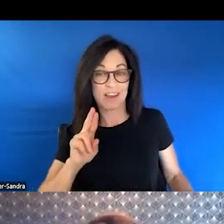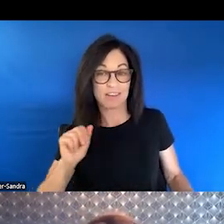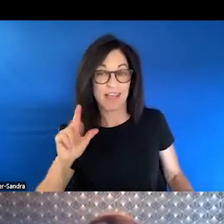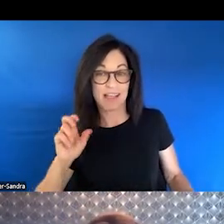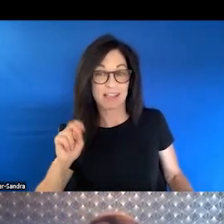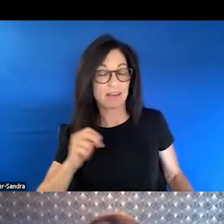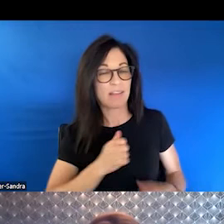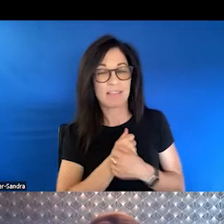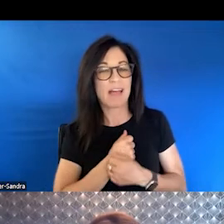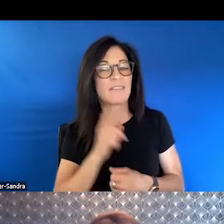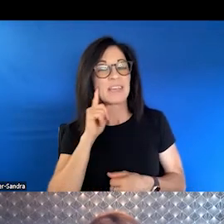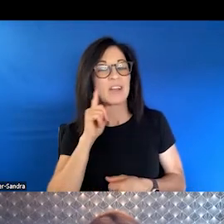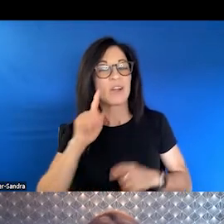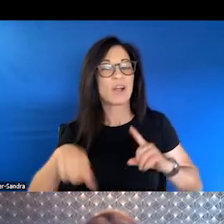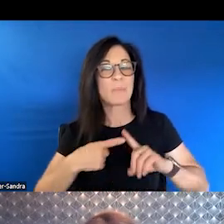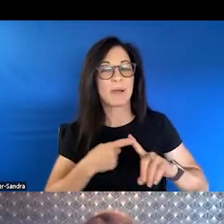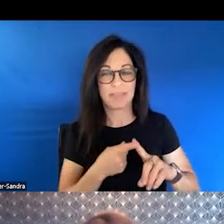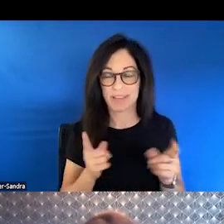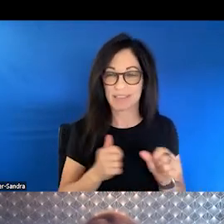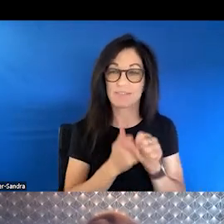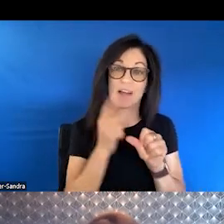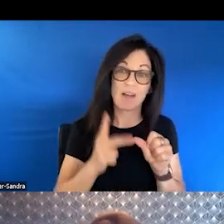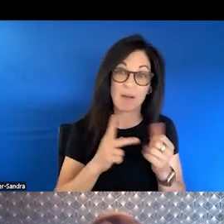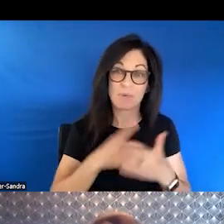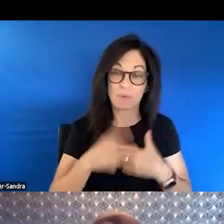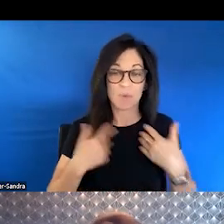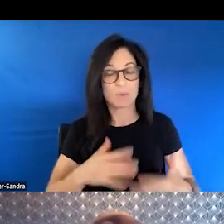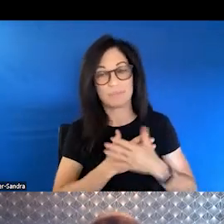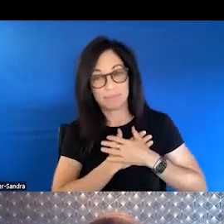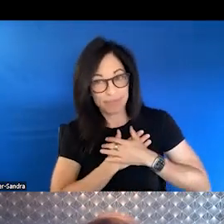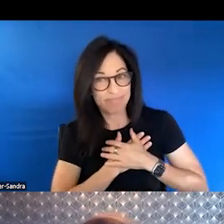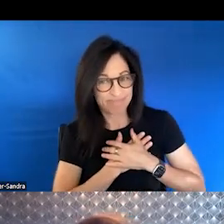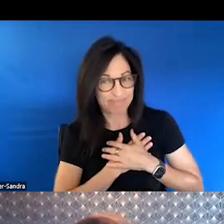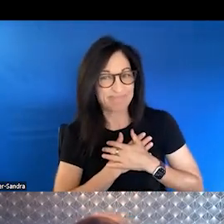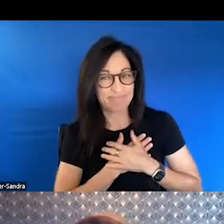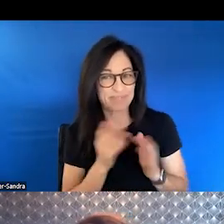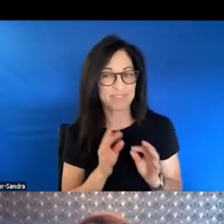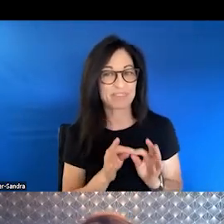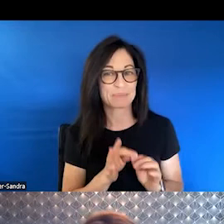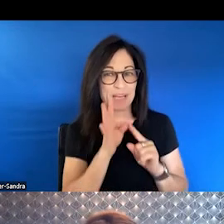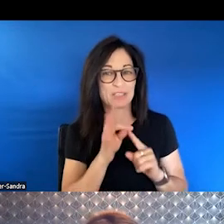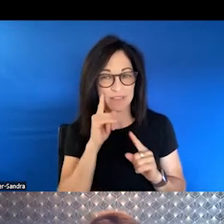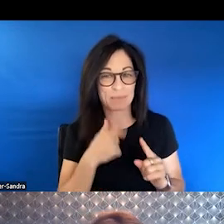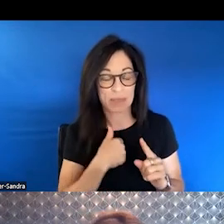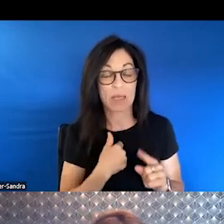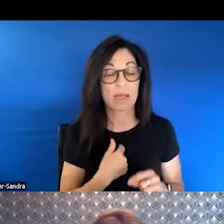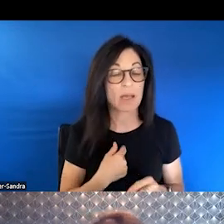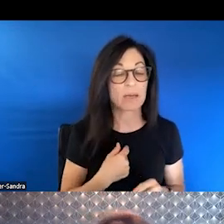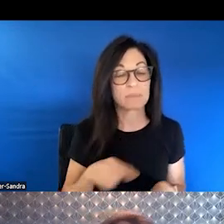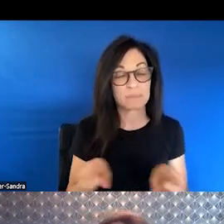the follow-up project. It's something definitely near and dear to my heart. And I think something I wanted